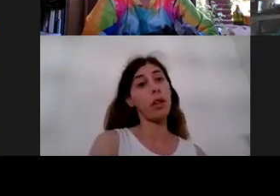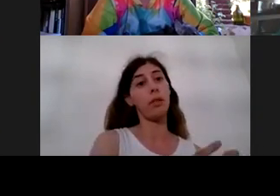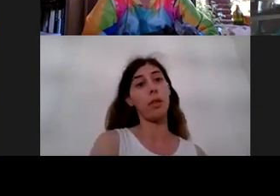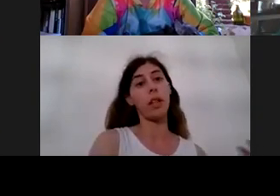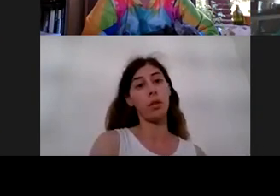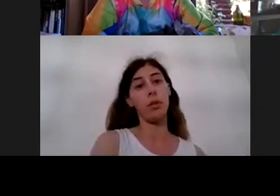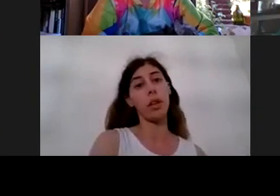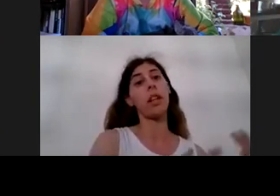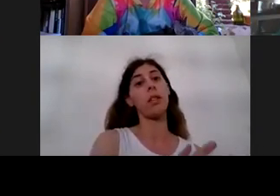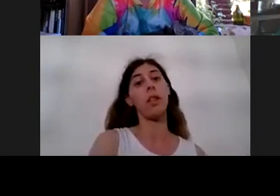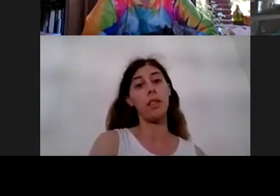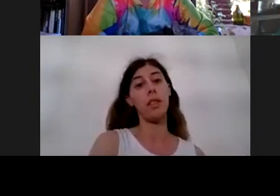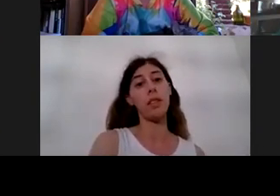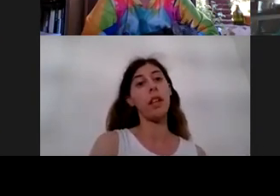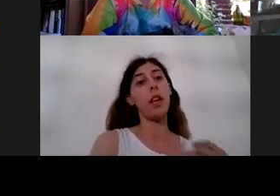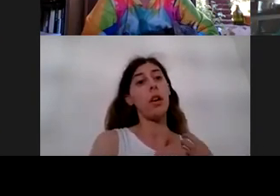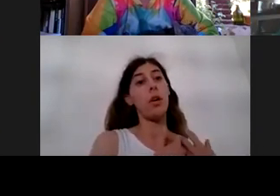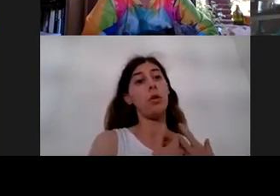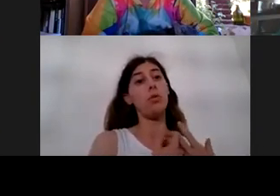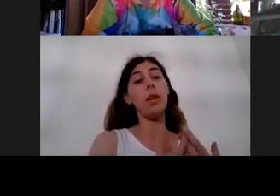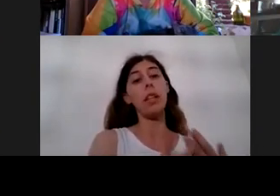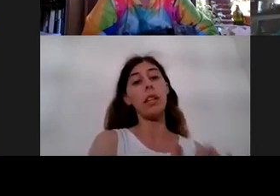trans healthcare